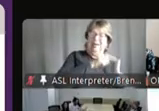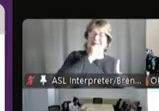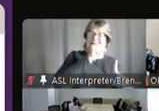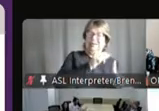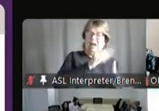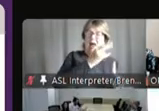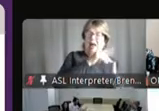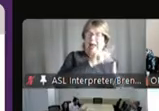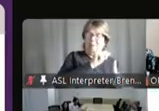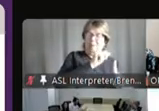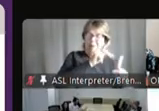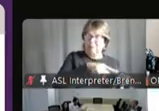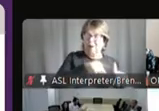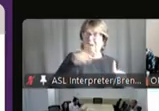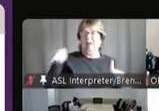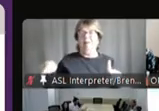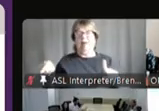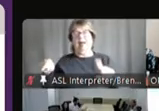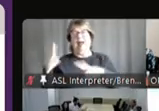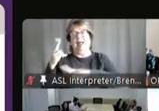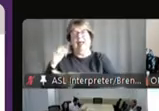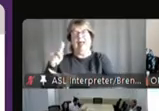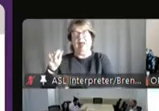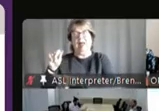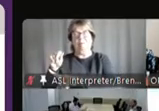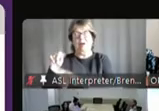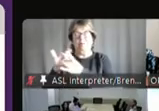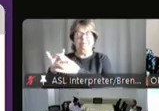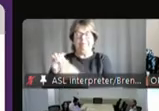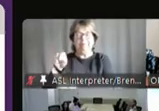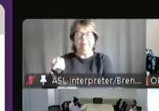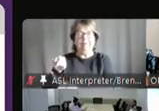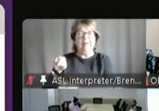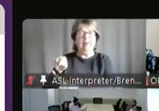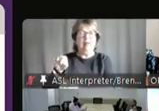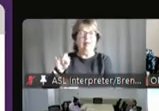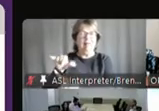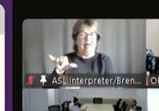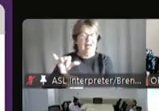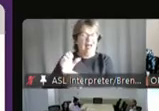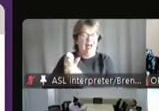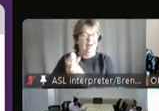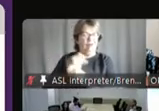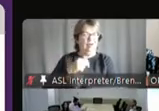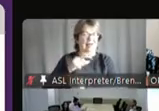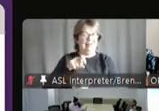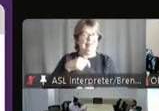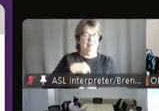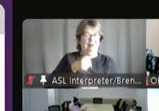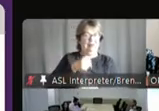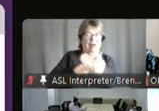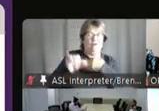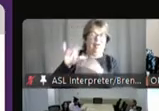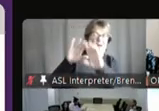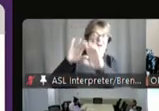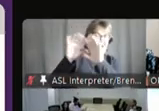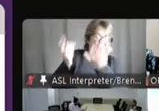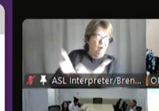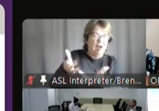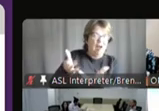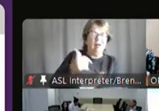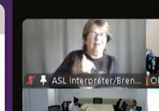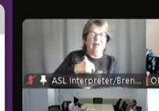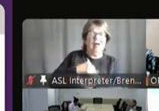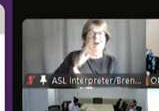and a HIPAA entity that creates a need for me to be falling under that umbrella, that I would be looking for that in